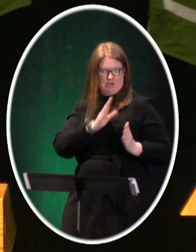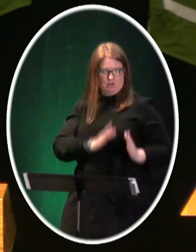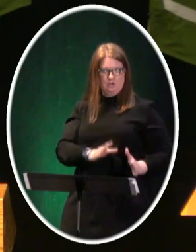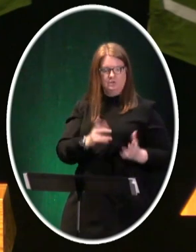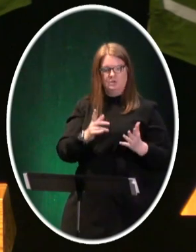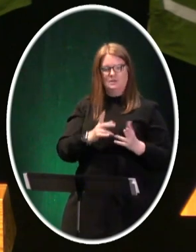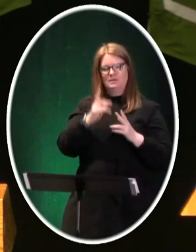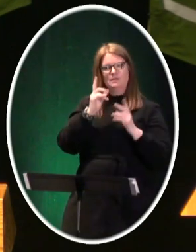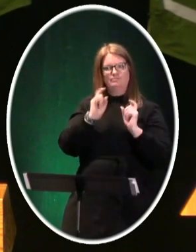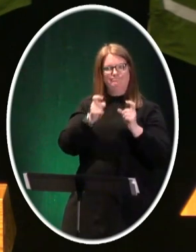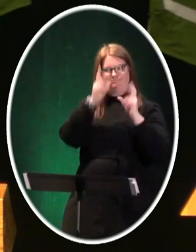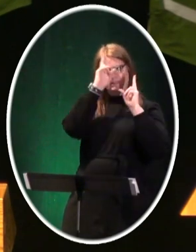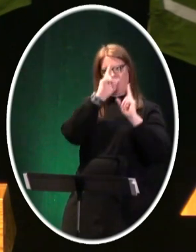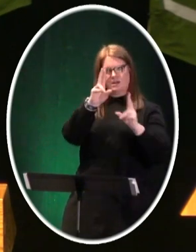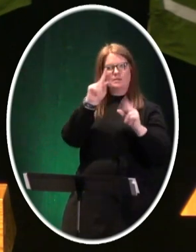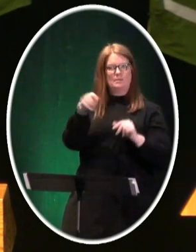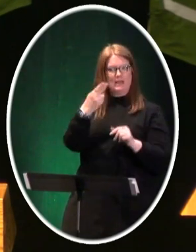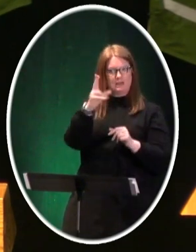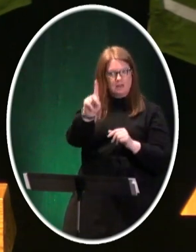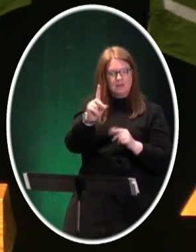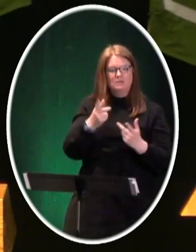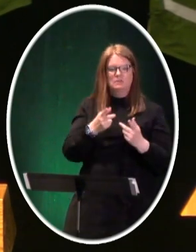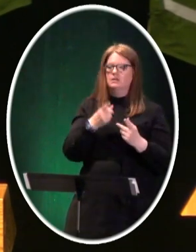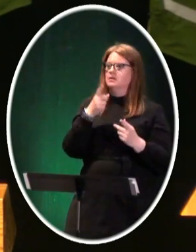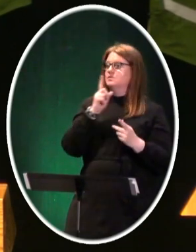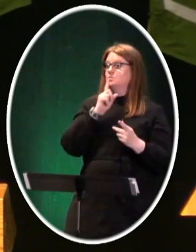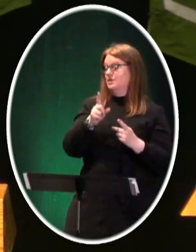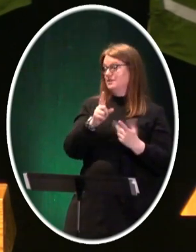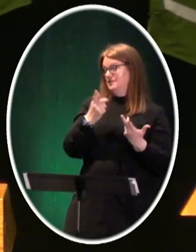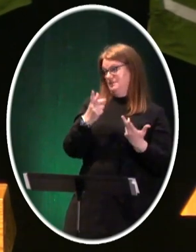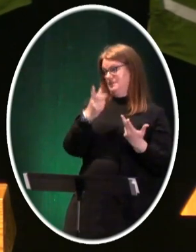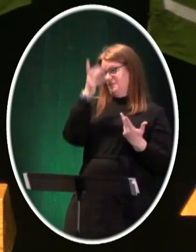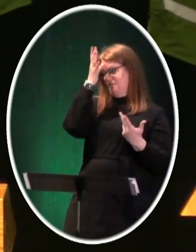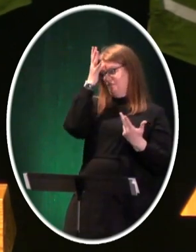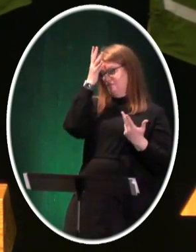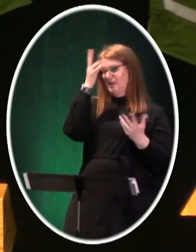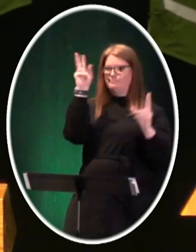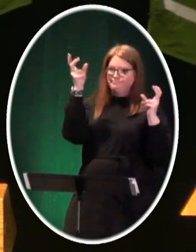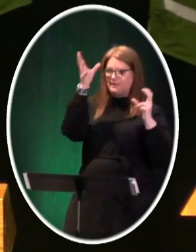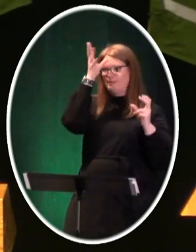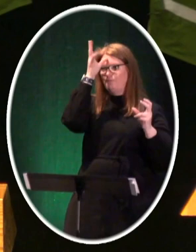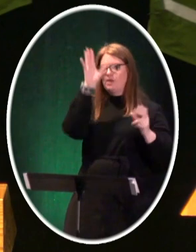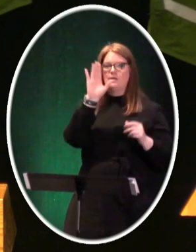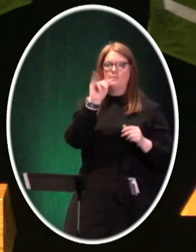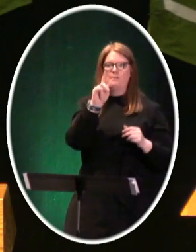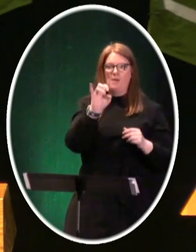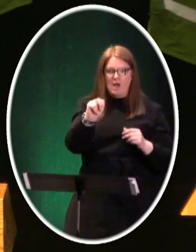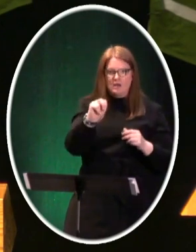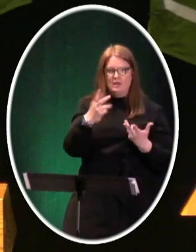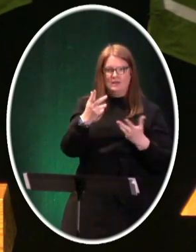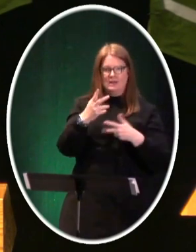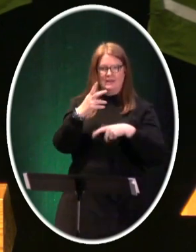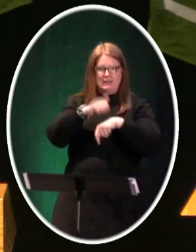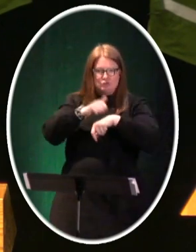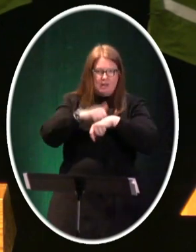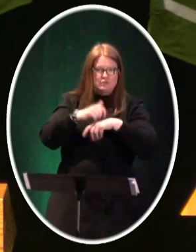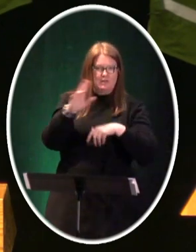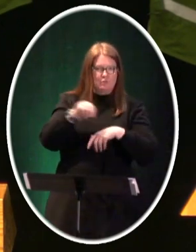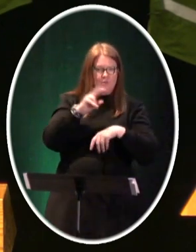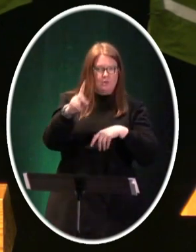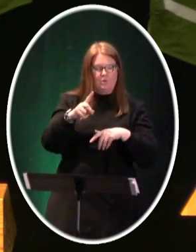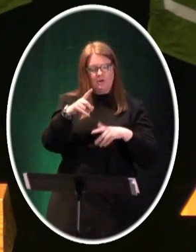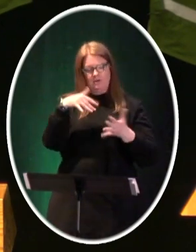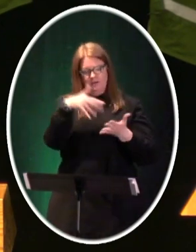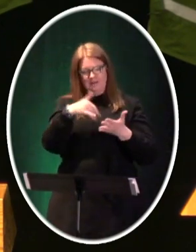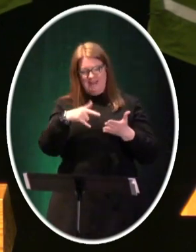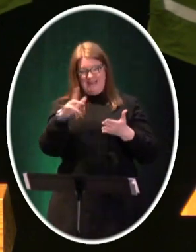honorary doctorate. This person is arguably the father of the Bakken, whose faith in the geology of Western North Dakota and his use